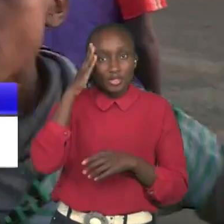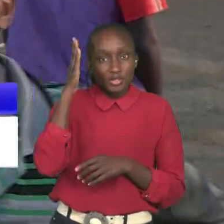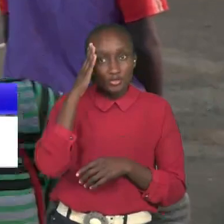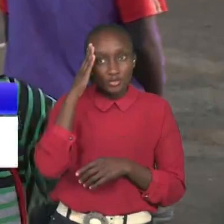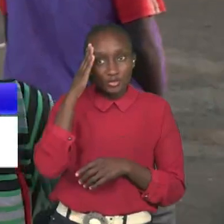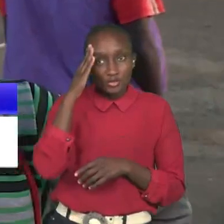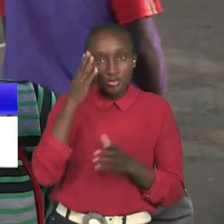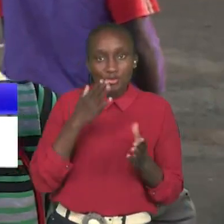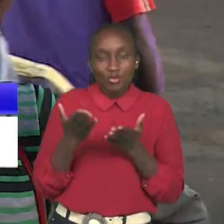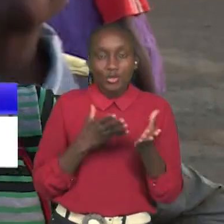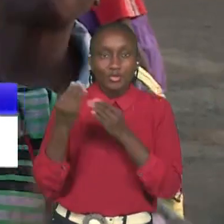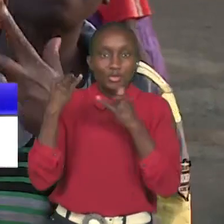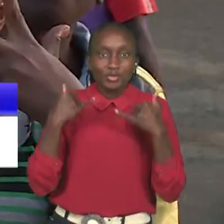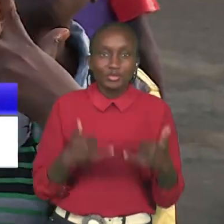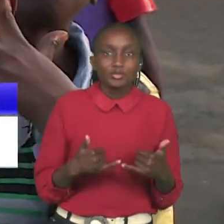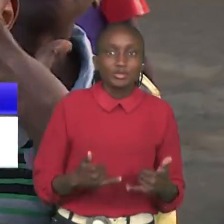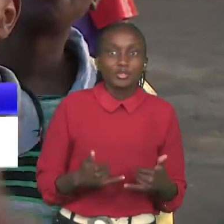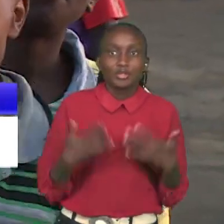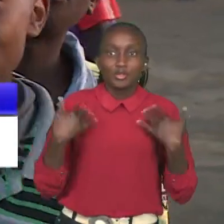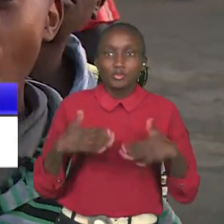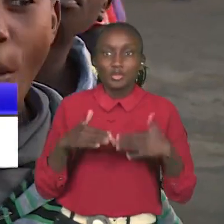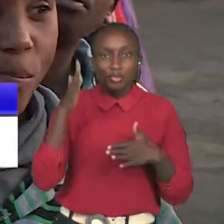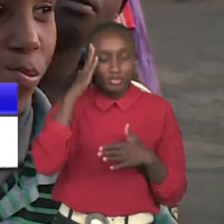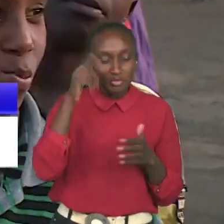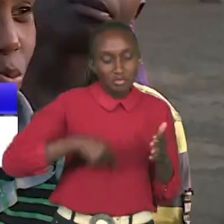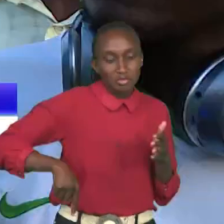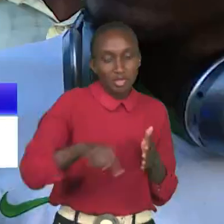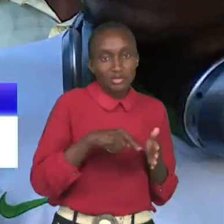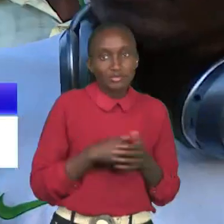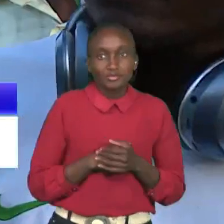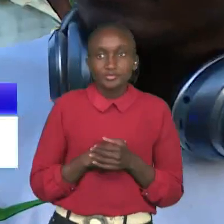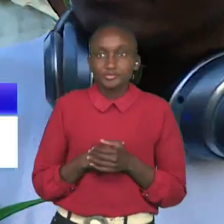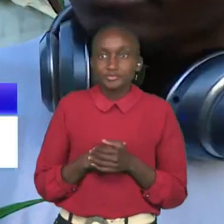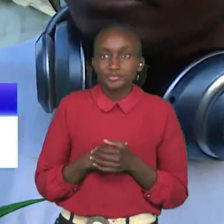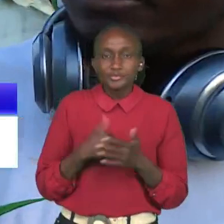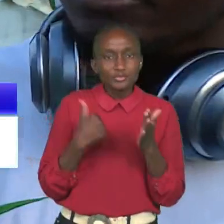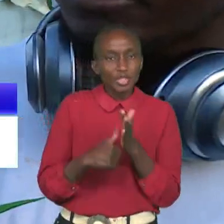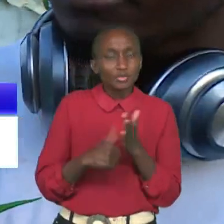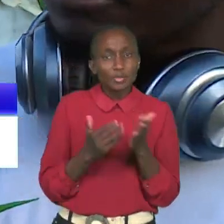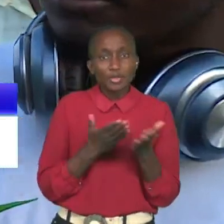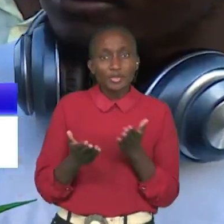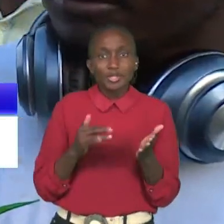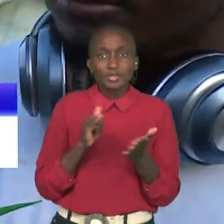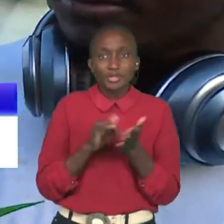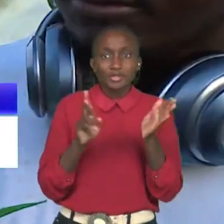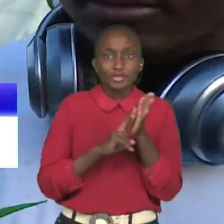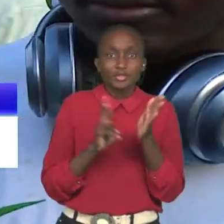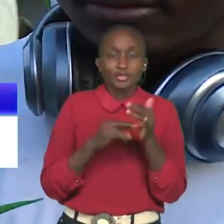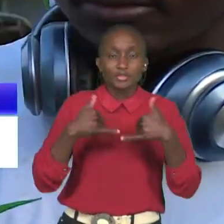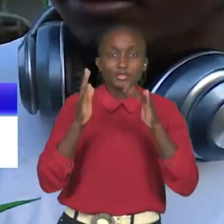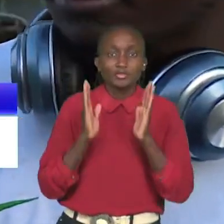hapo mali tunaenda Confederation Cup. Watu watatujua sisi ni akina nani. Thing one, shida ni your registration of